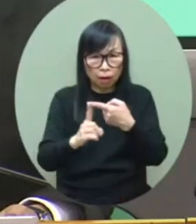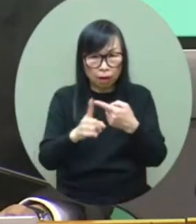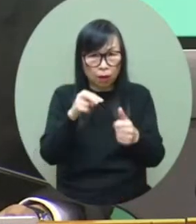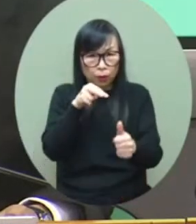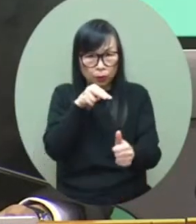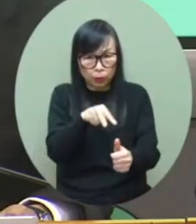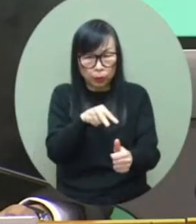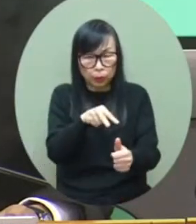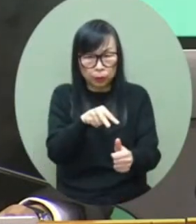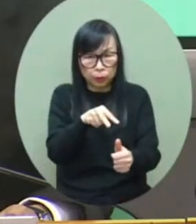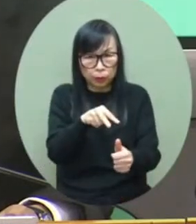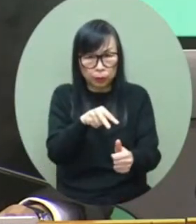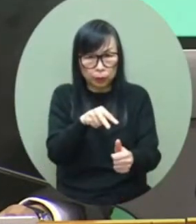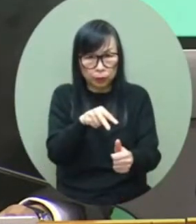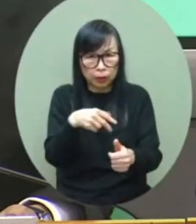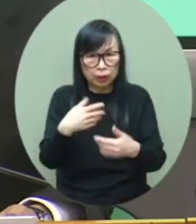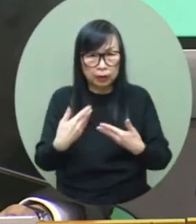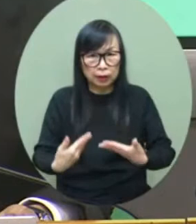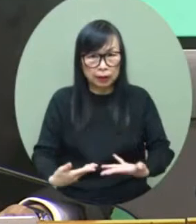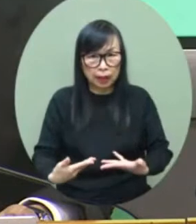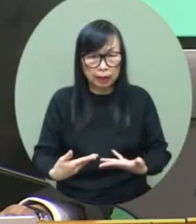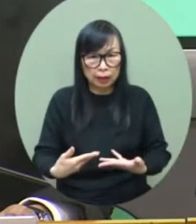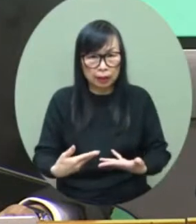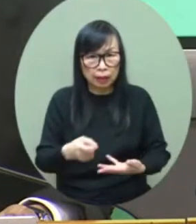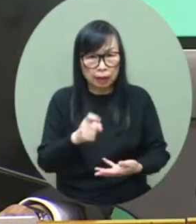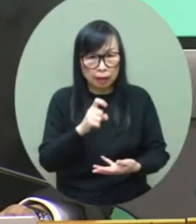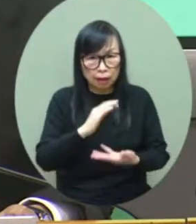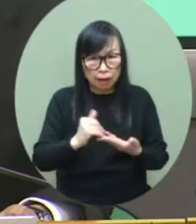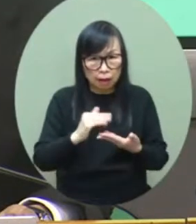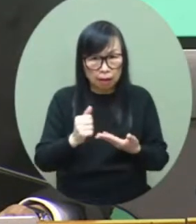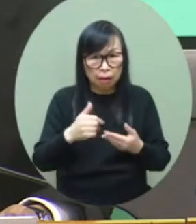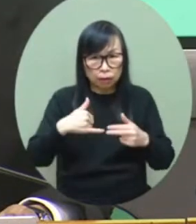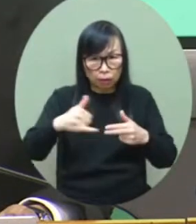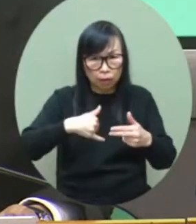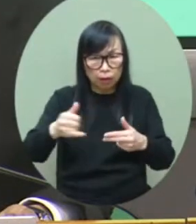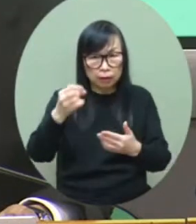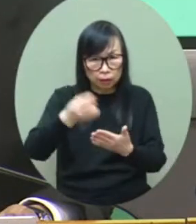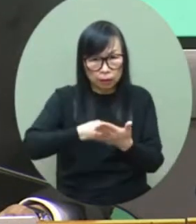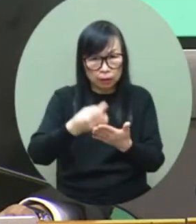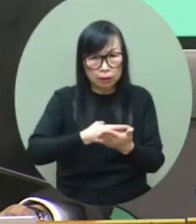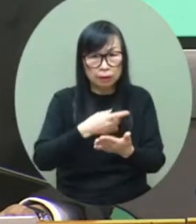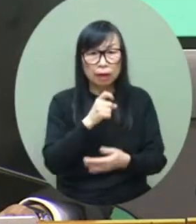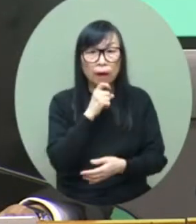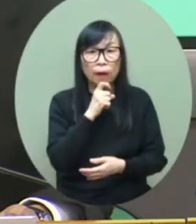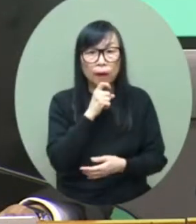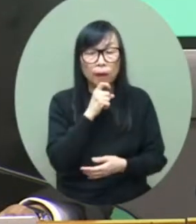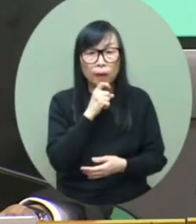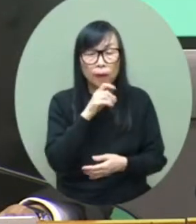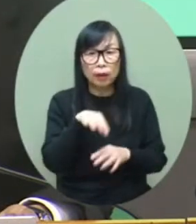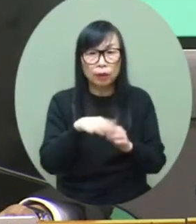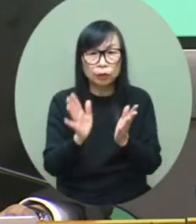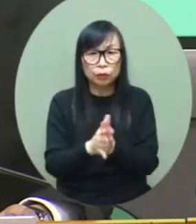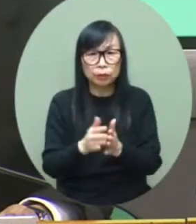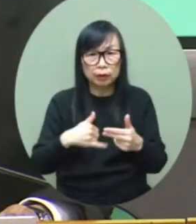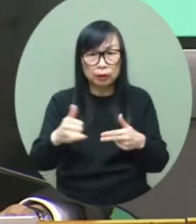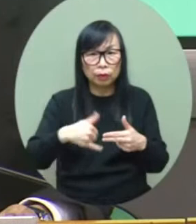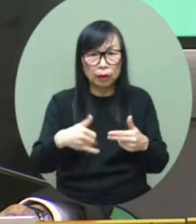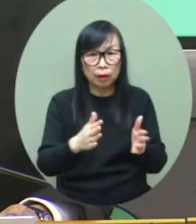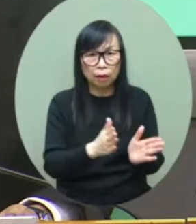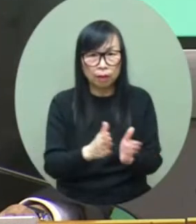the operation of the first phase of travel resumption, and we've also considered all risk factors. We believe we are